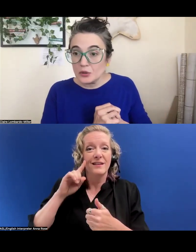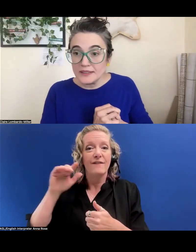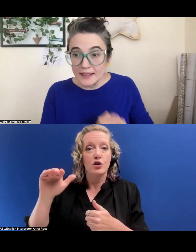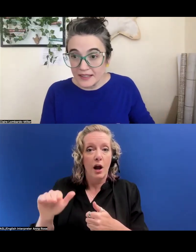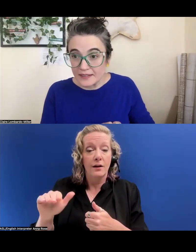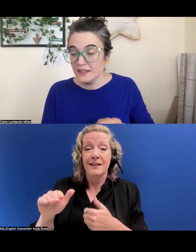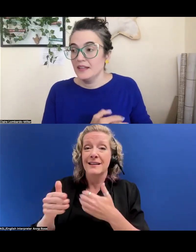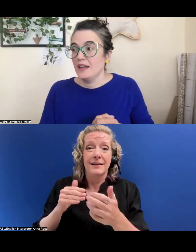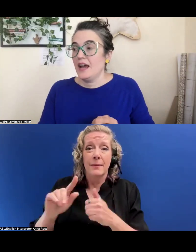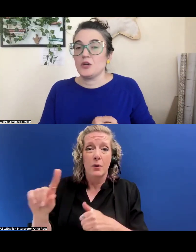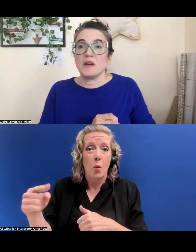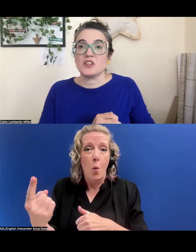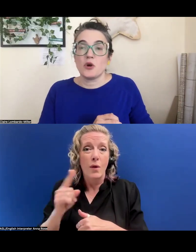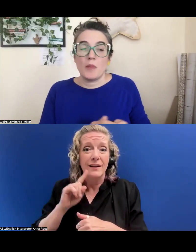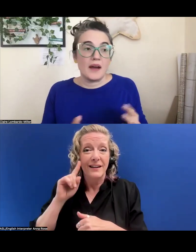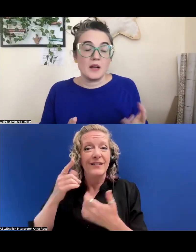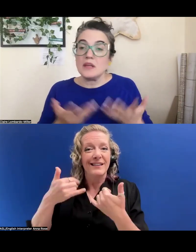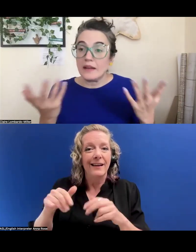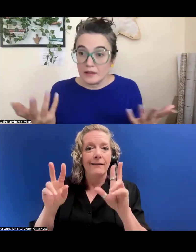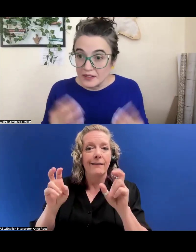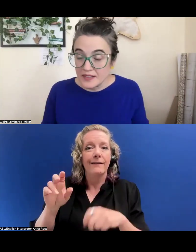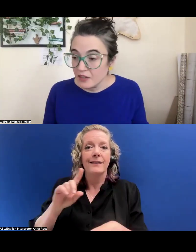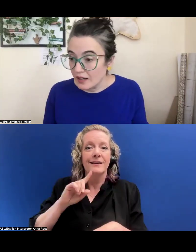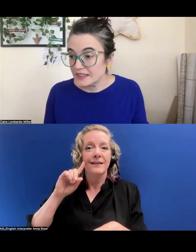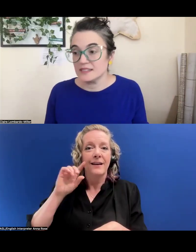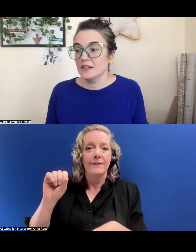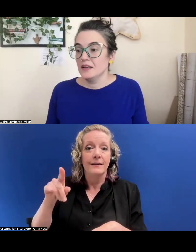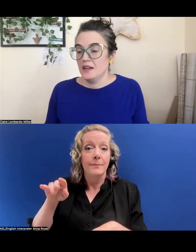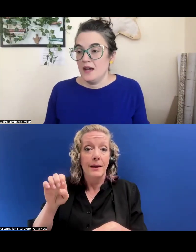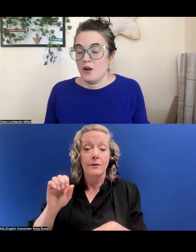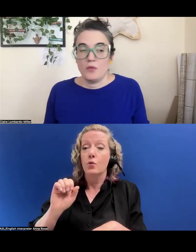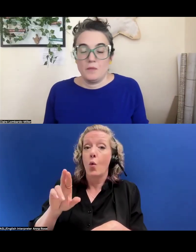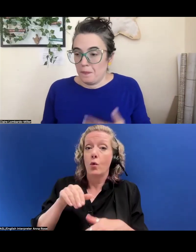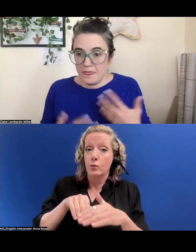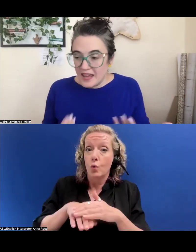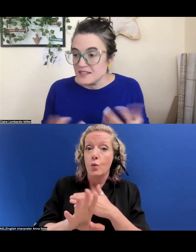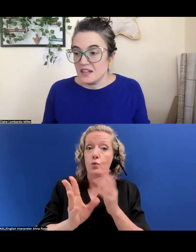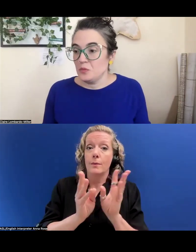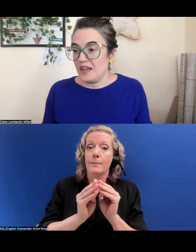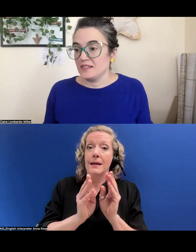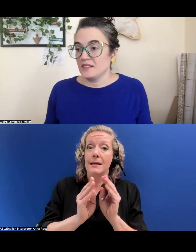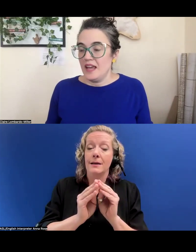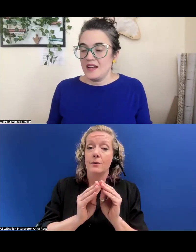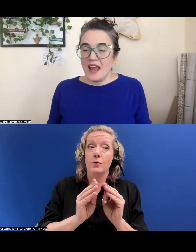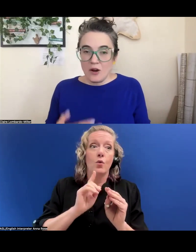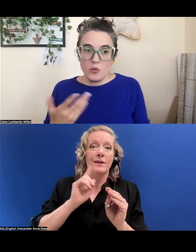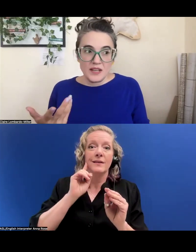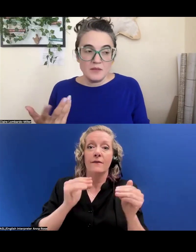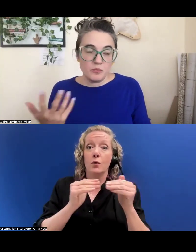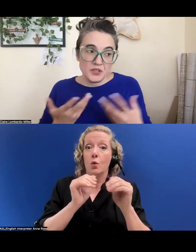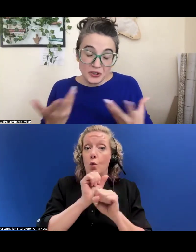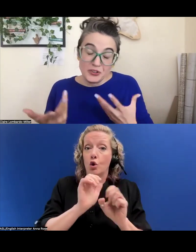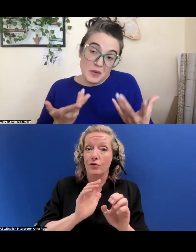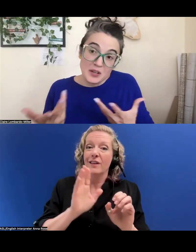they're the only deaf kid. How you might show up at a meeting with deaf colleagues, that's deaf space. And how